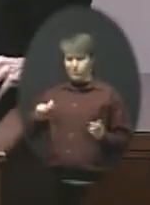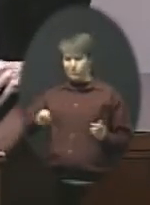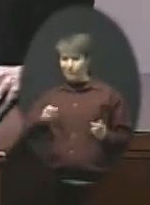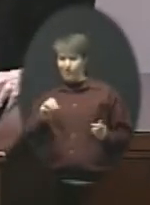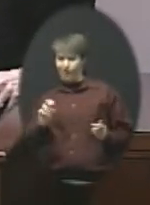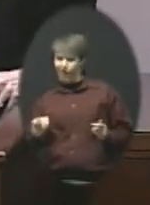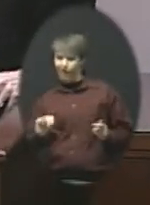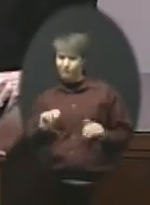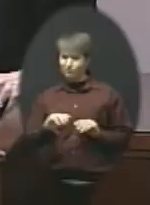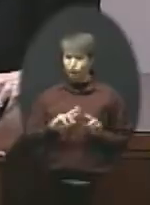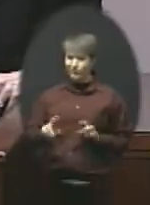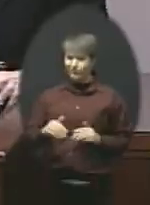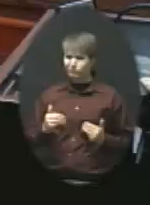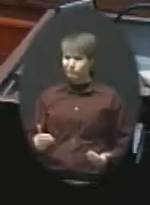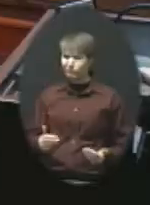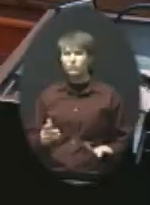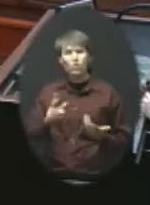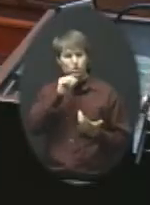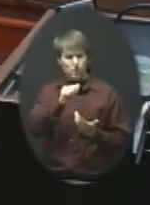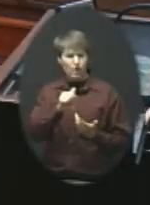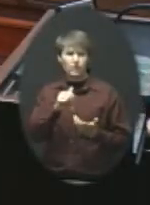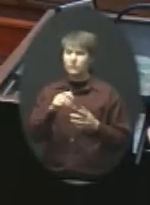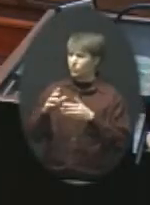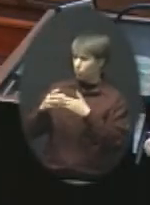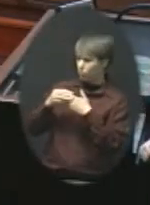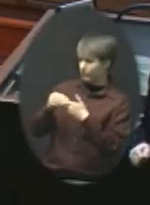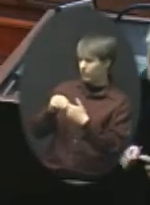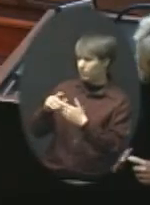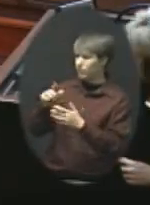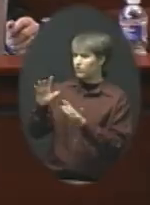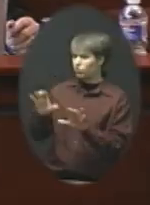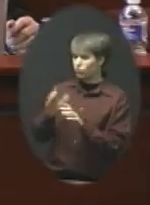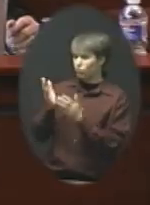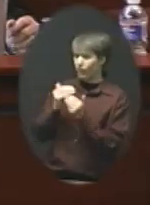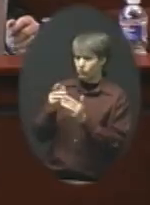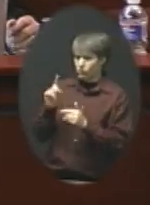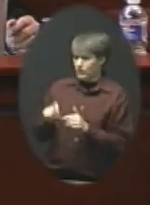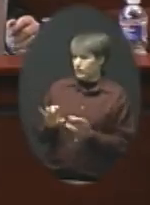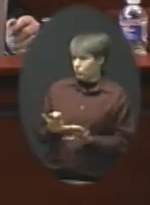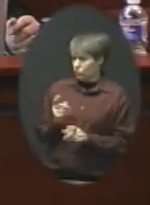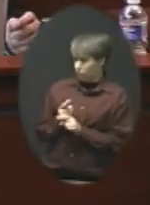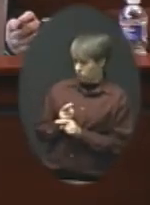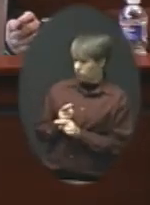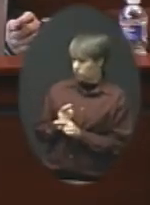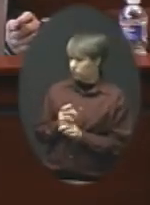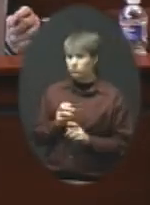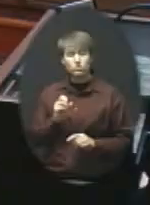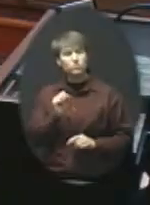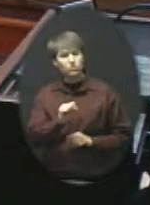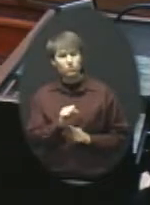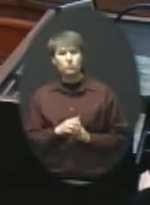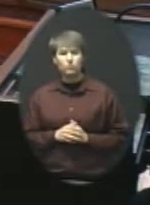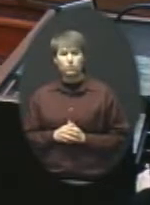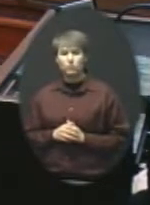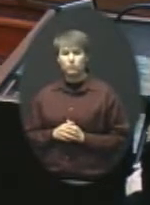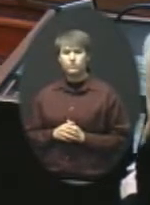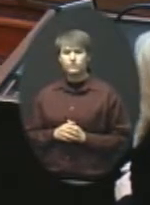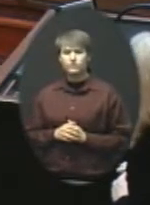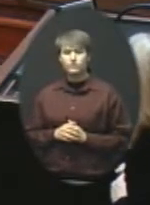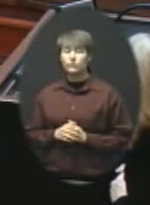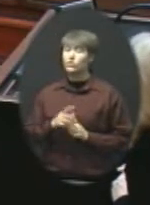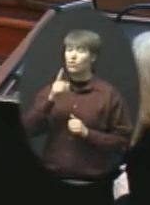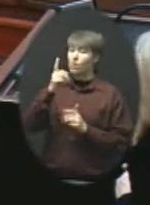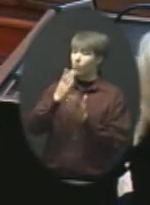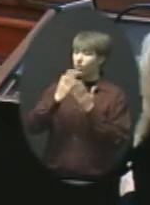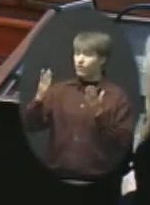our conversation. All right. So we'll have the flexibility to do any combination that we would want to. All right. One thing